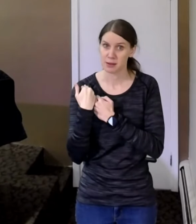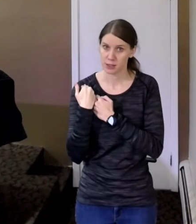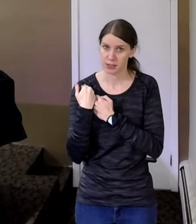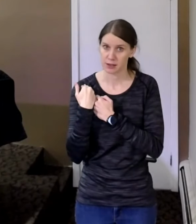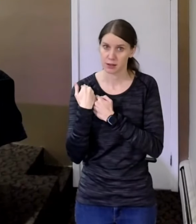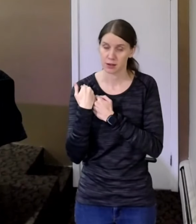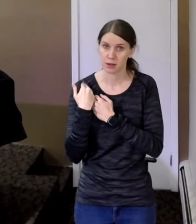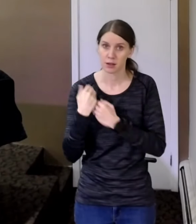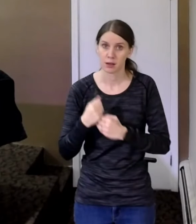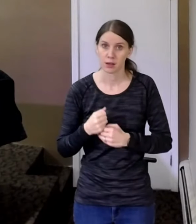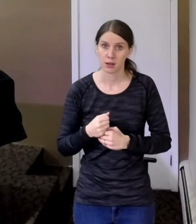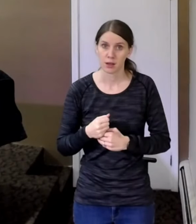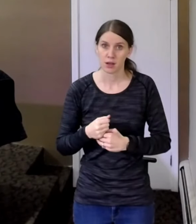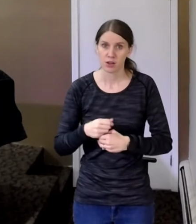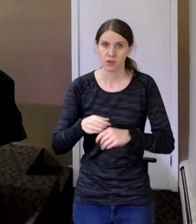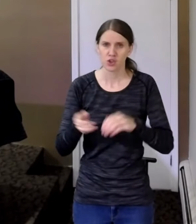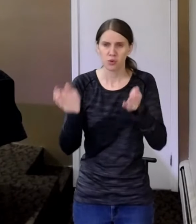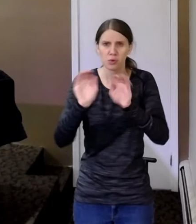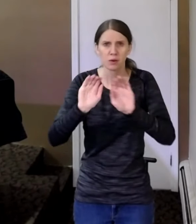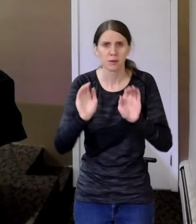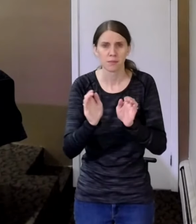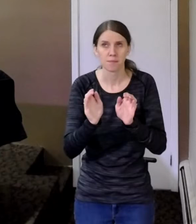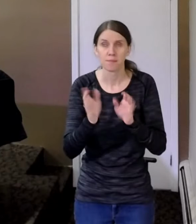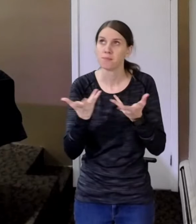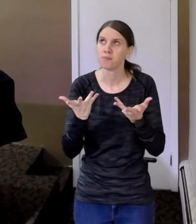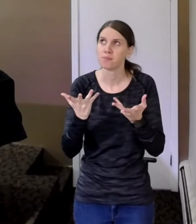to be conformed to the image of Jesus Christ.